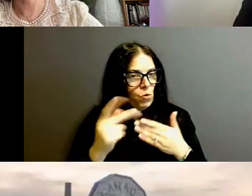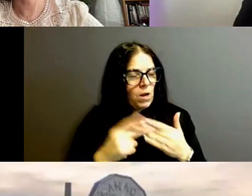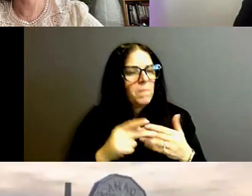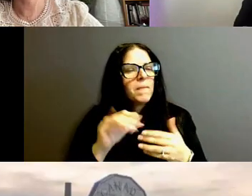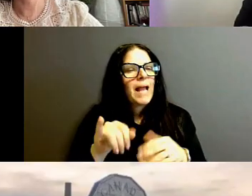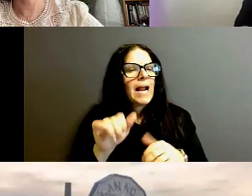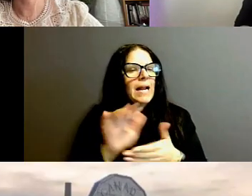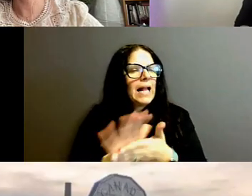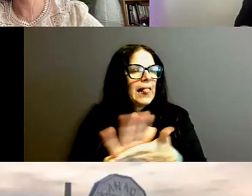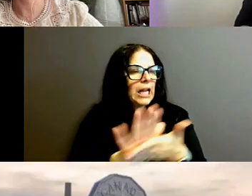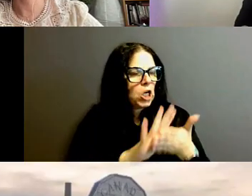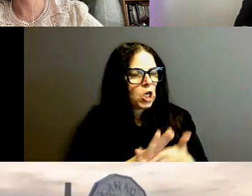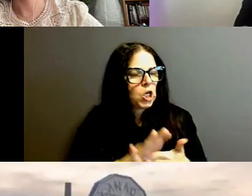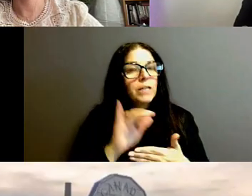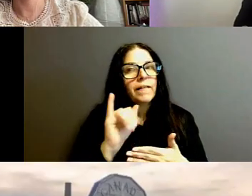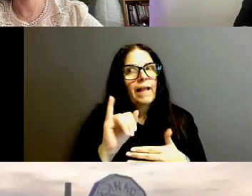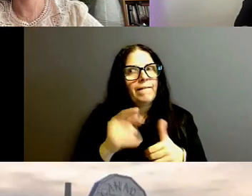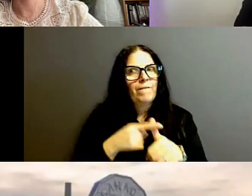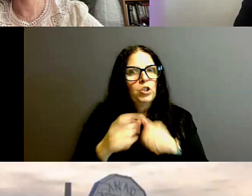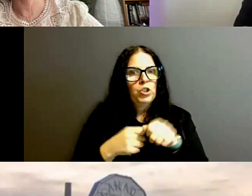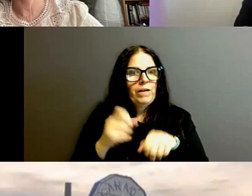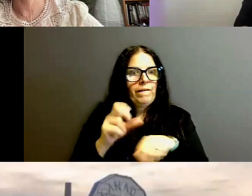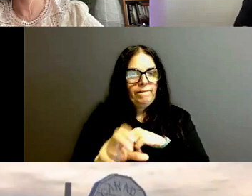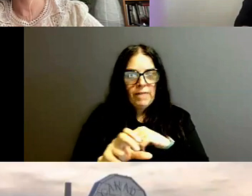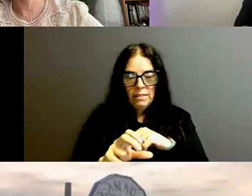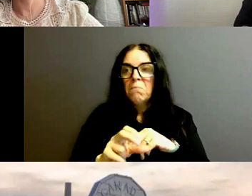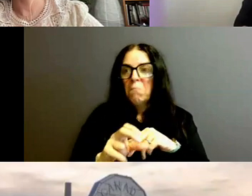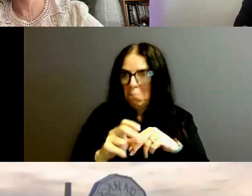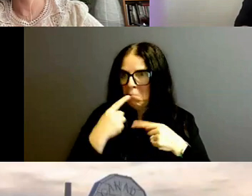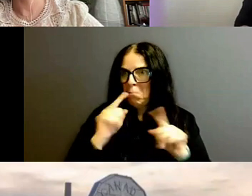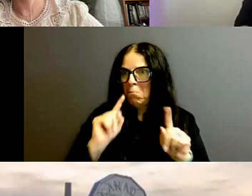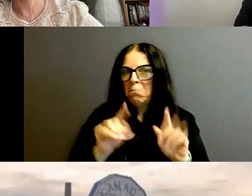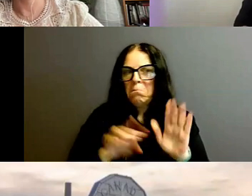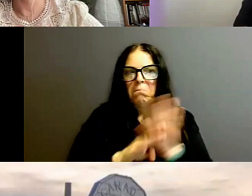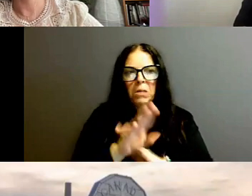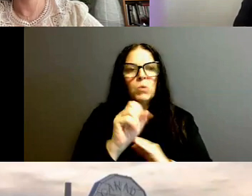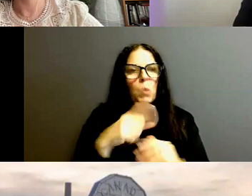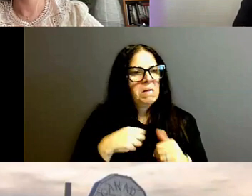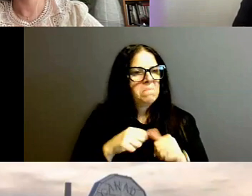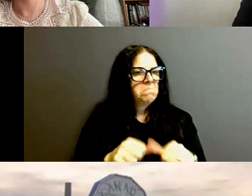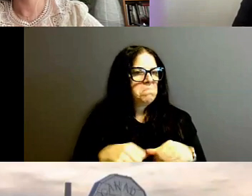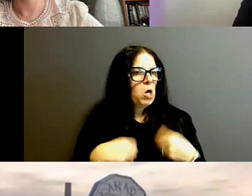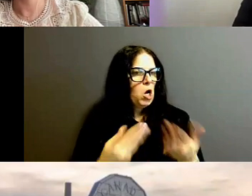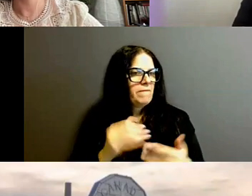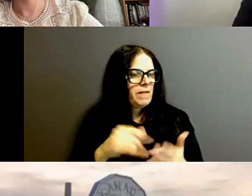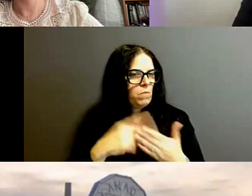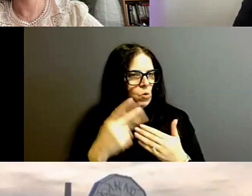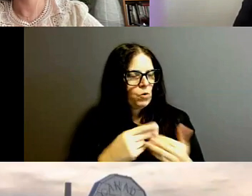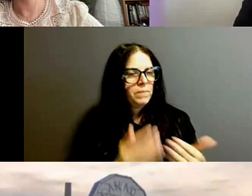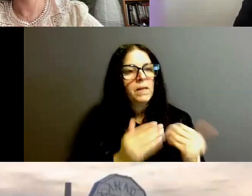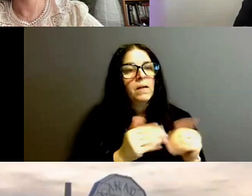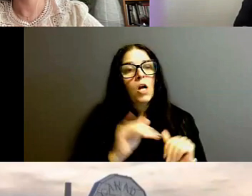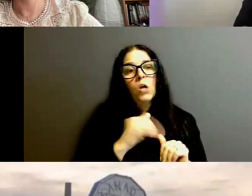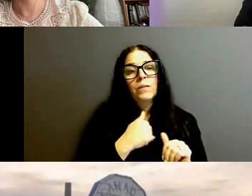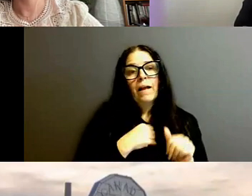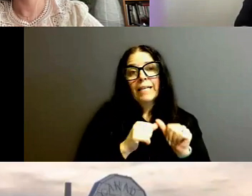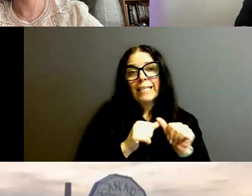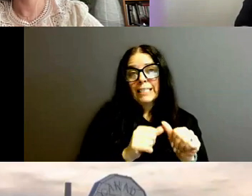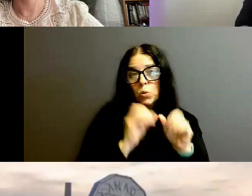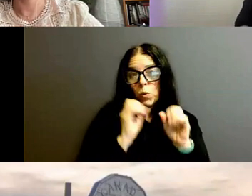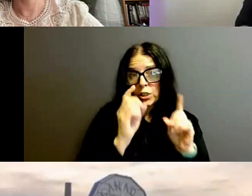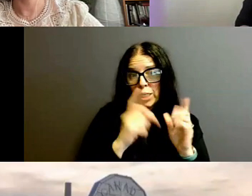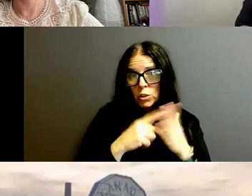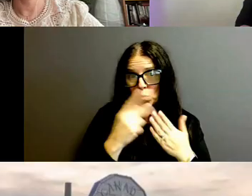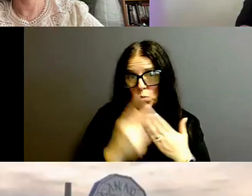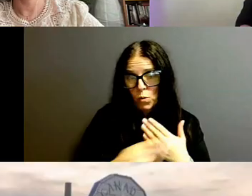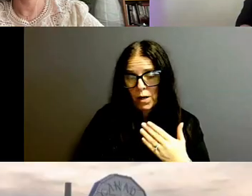Cleaner program the first year when it was funded, and it did so well. So we're continue to offer that. We offer continuing education